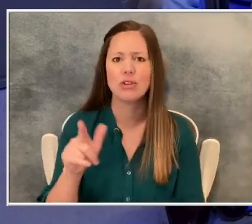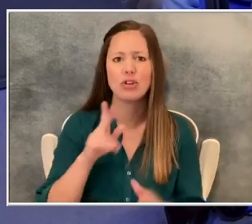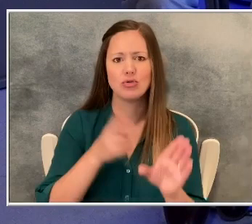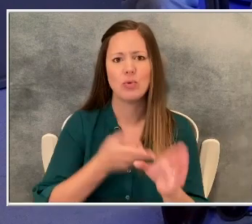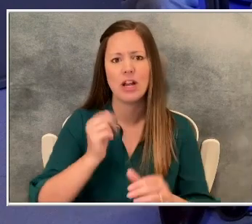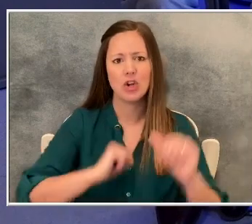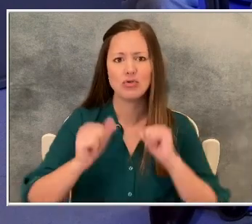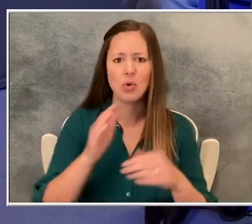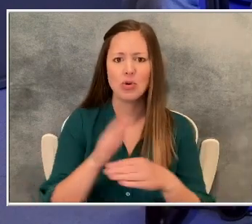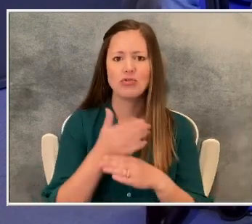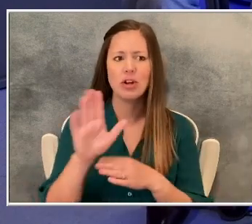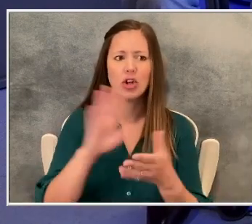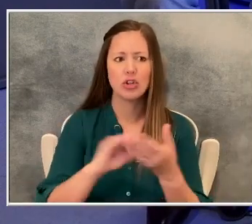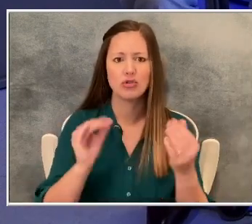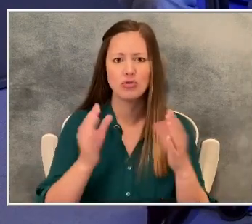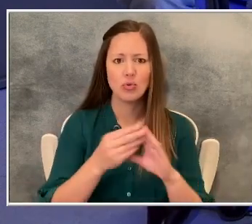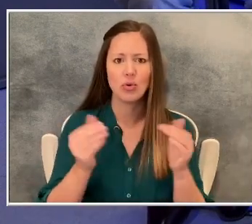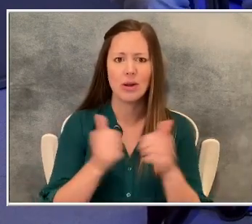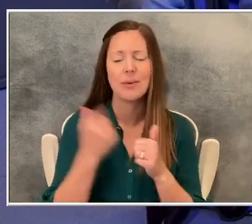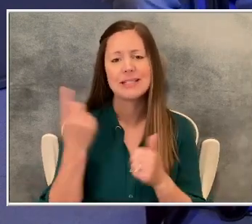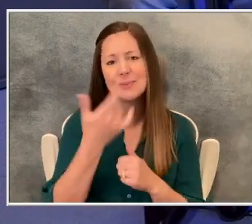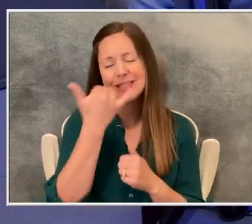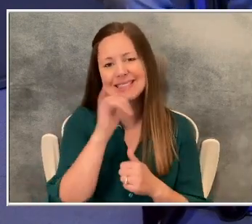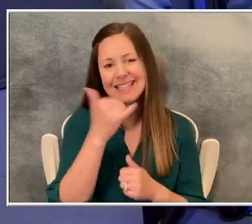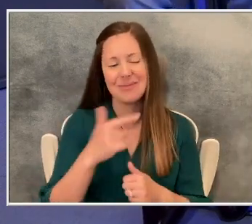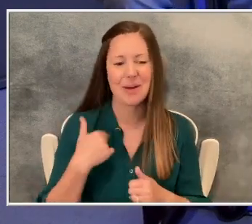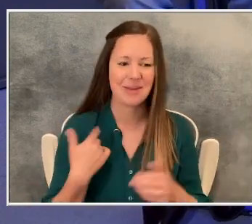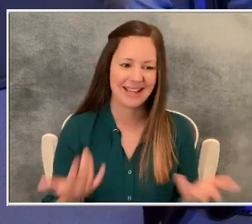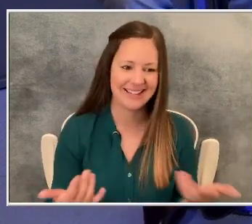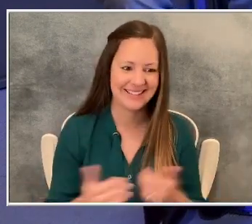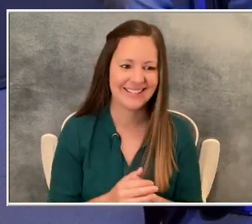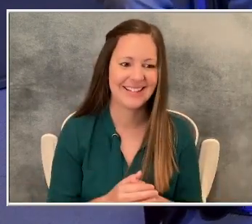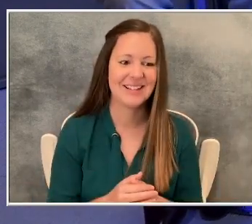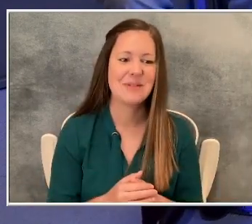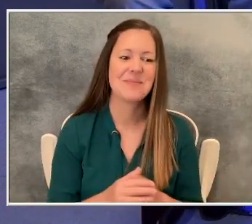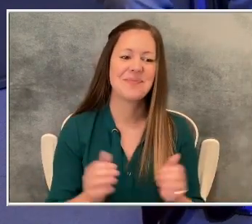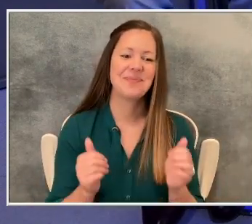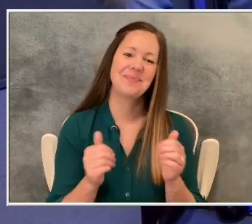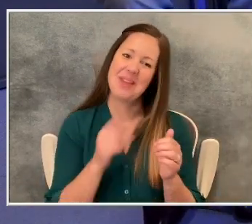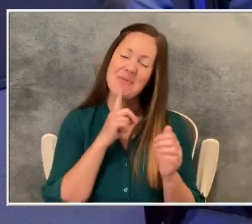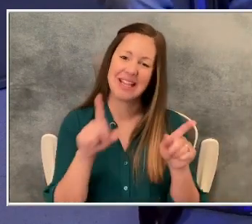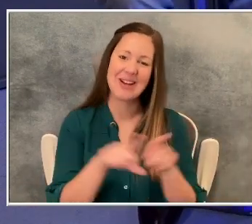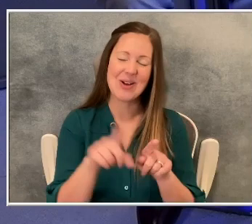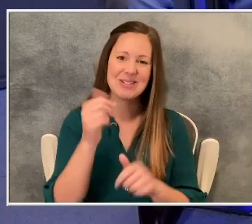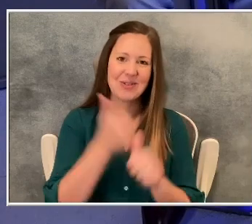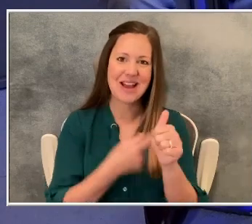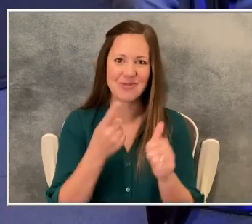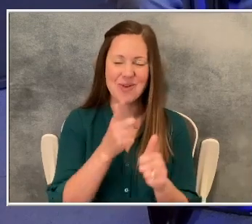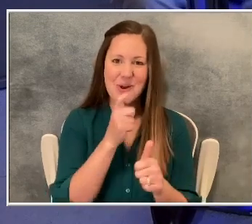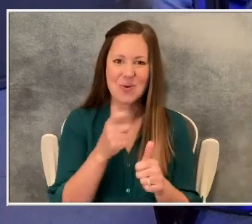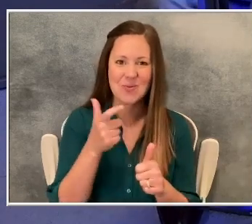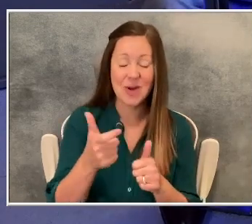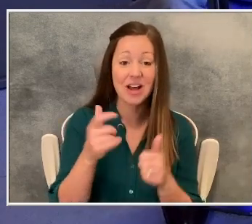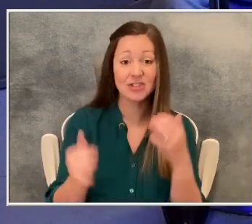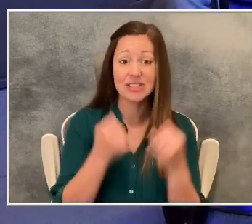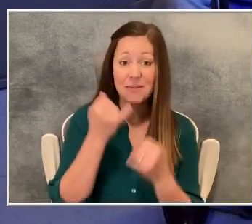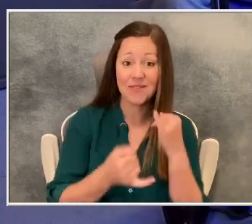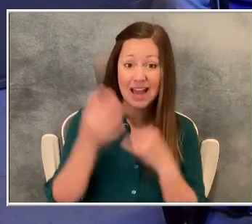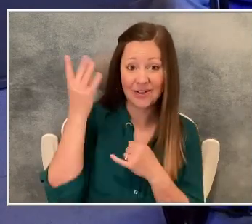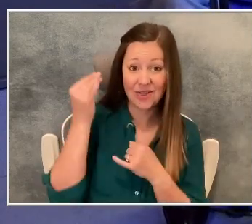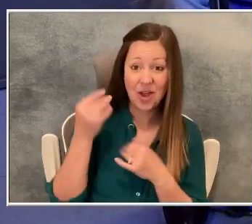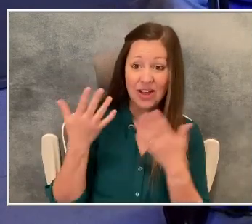your story with somebody goofy like me, but fortunately our entire audience, which will be beneficial. We want to hear some final thoughts before we go. Sheryl, you're up.